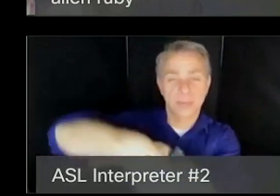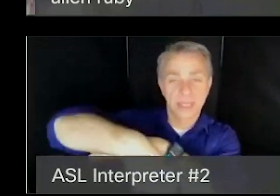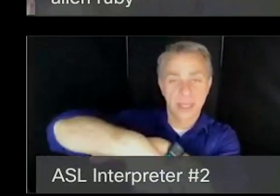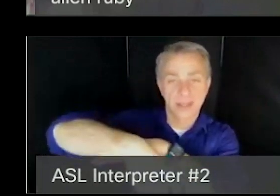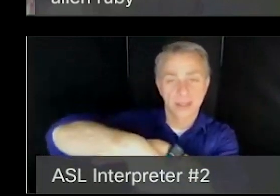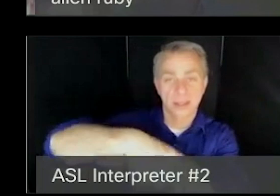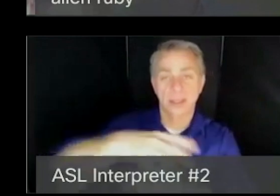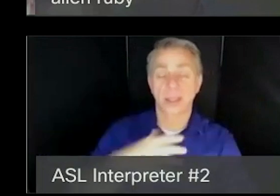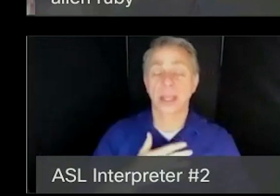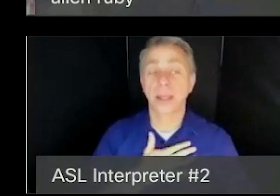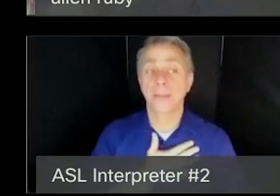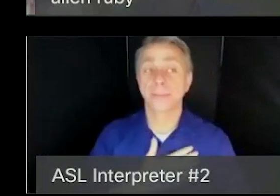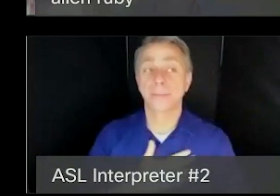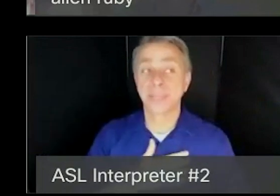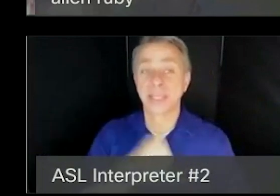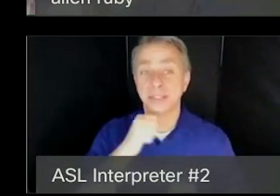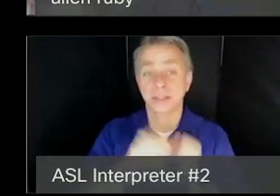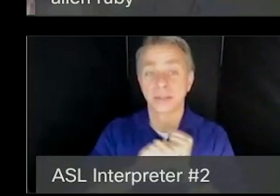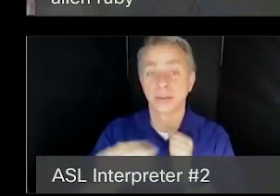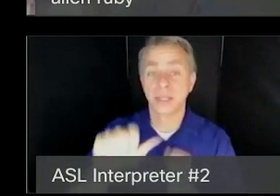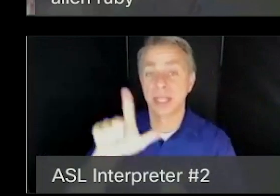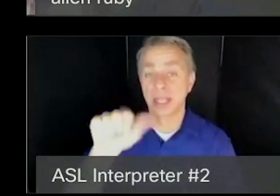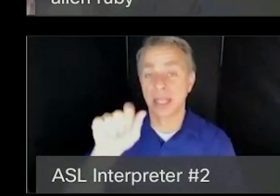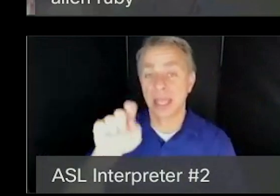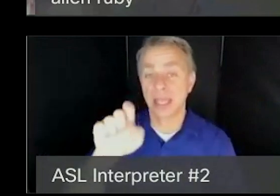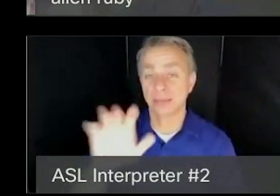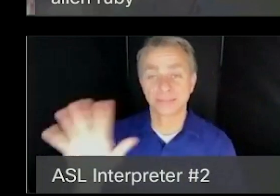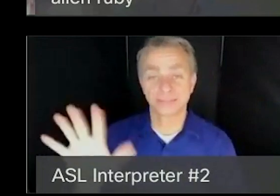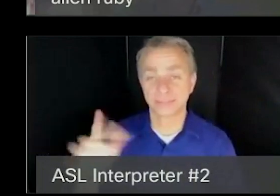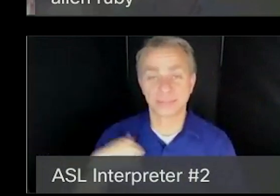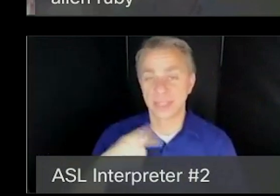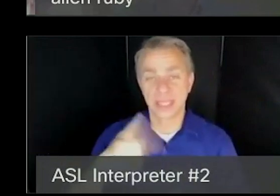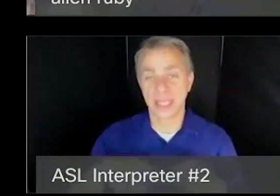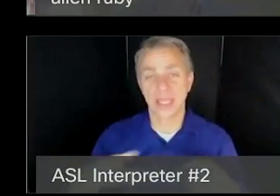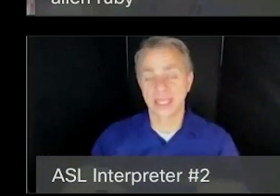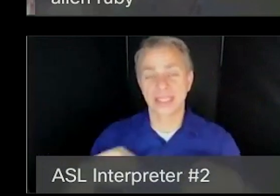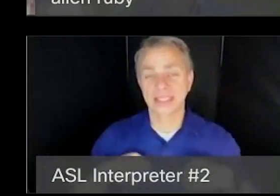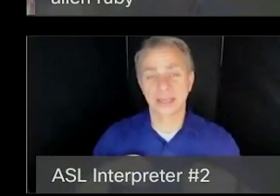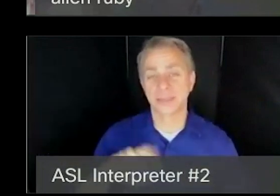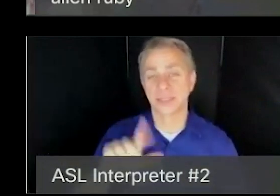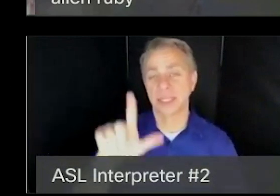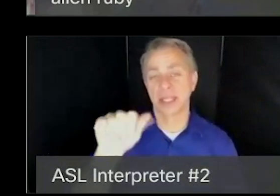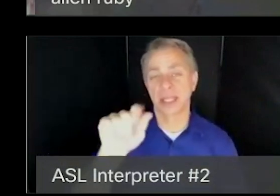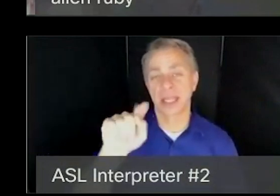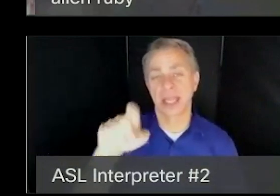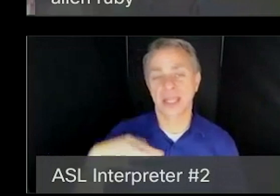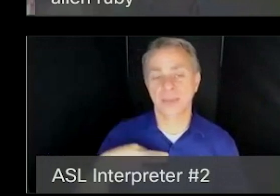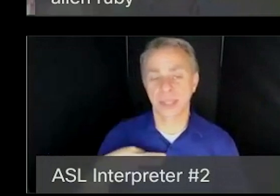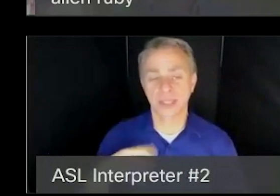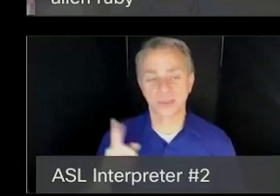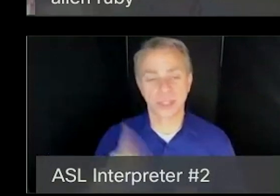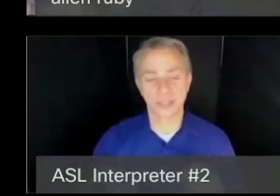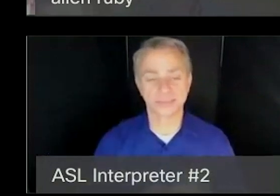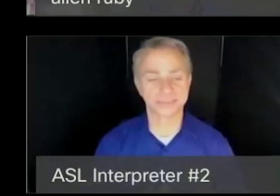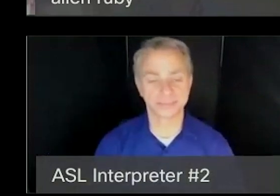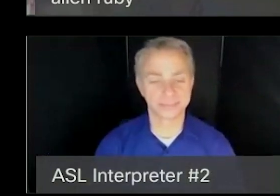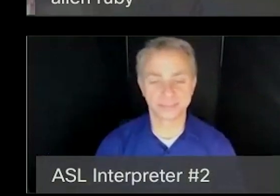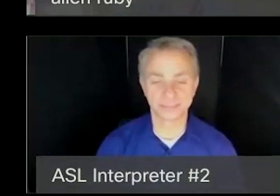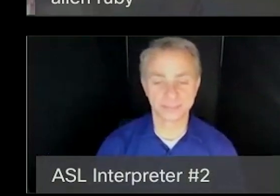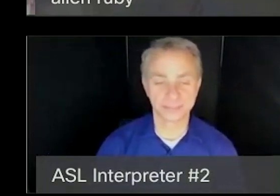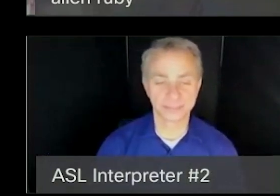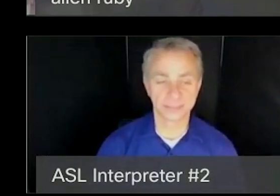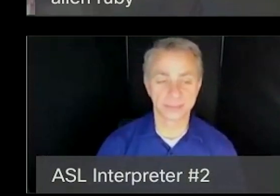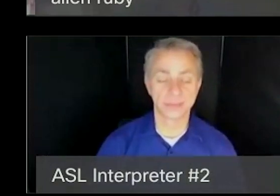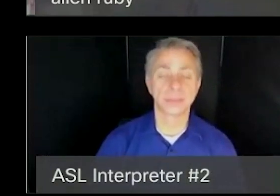not allowed to accept applications. We're not allowed to accept for review applications that come in later. And your project